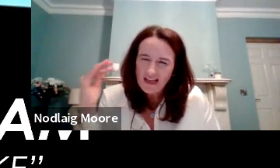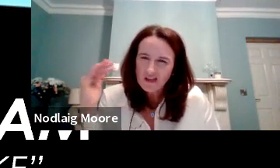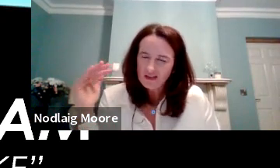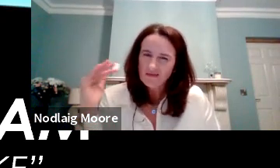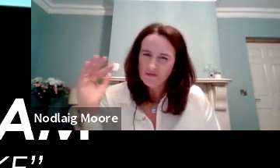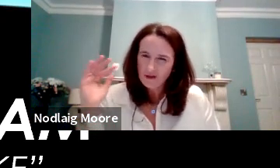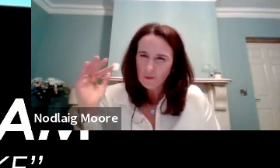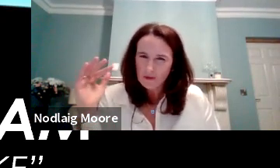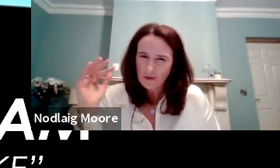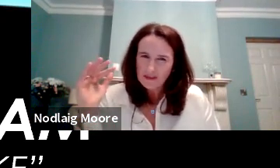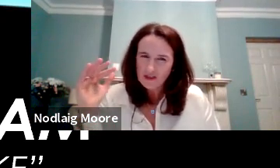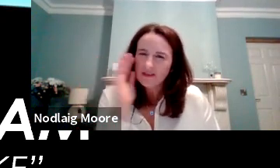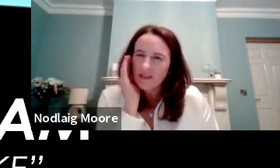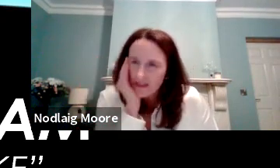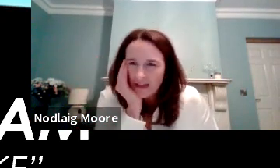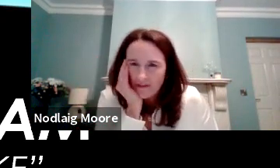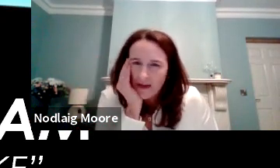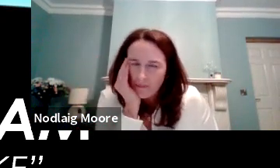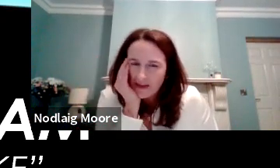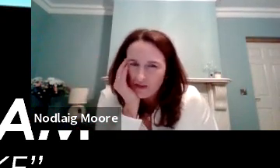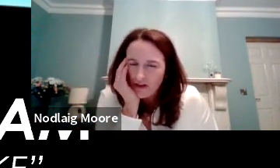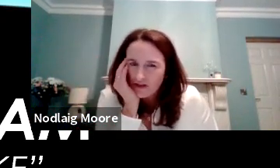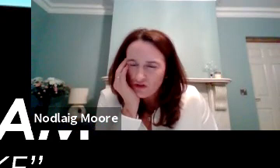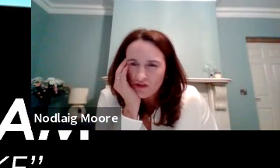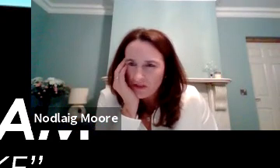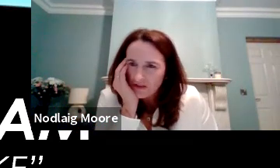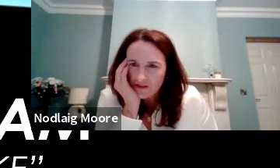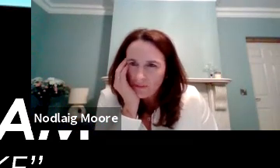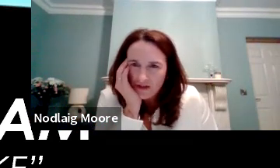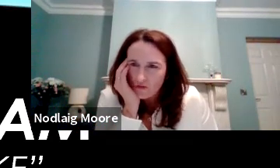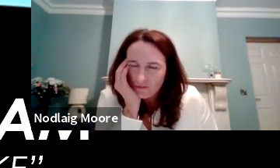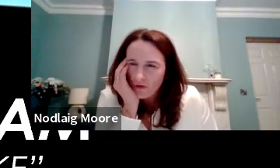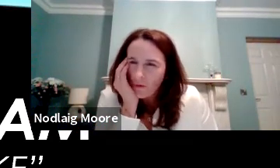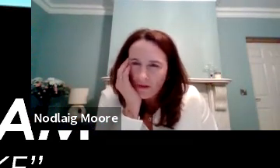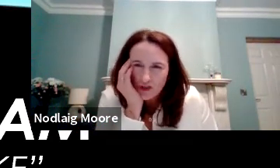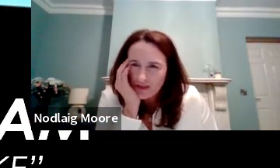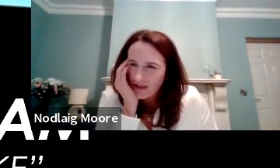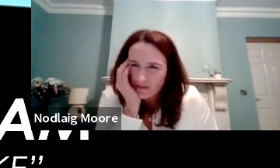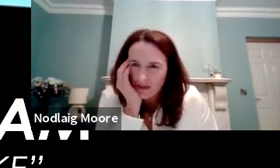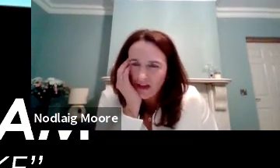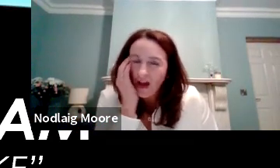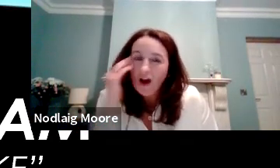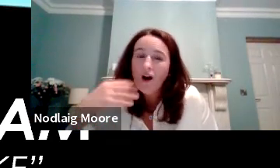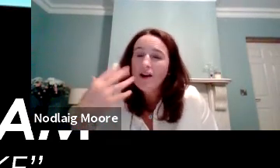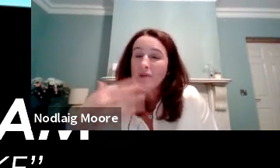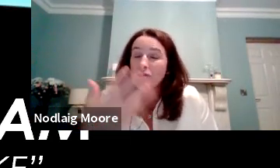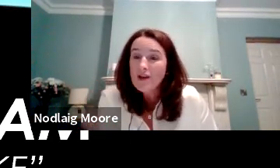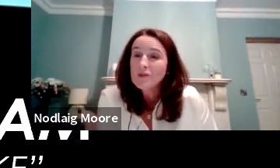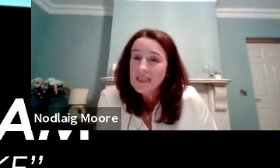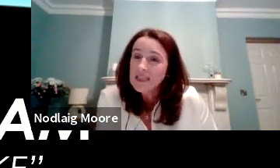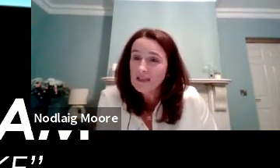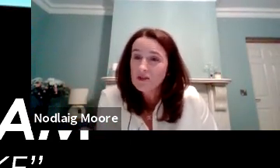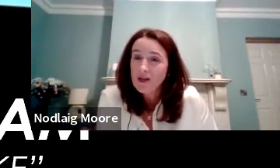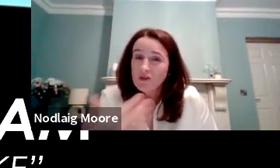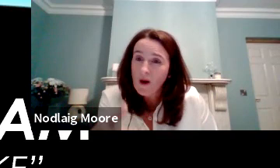just to ask ourselves a couple of questions. It's like, if my best friend just appeared in the bedroom, you know, what would she say to me? Or if my friend